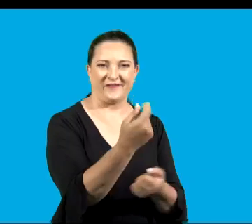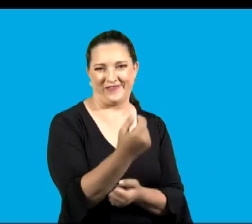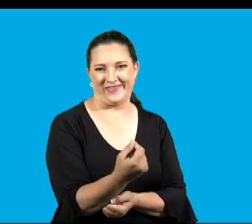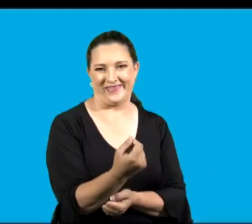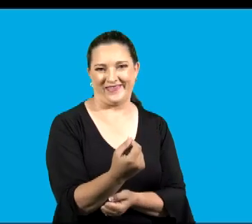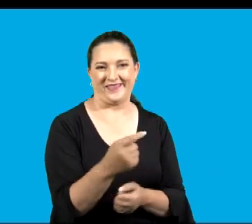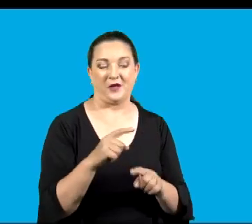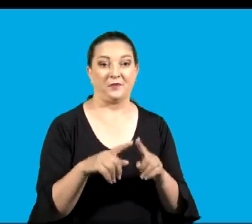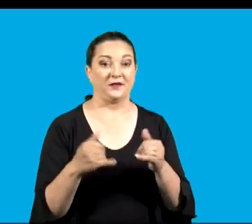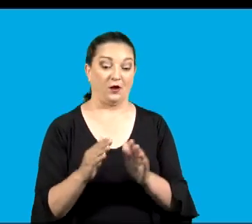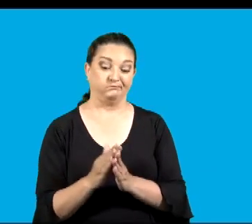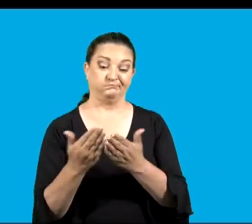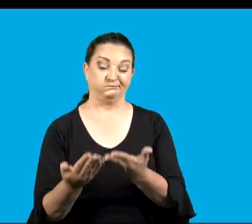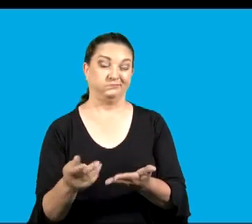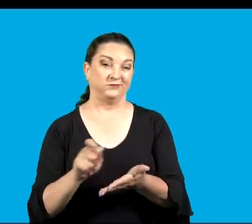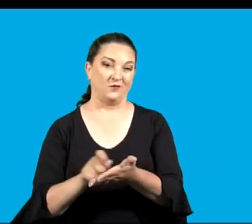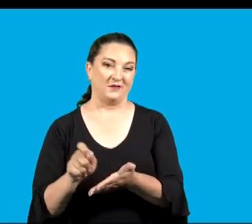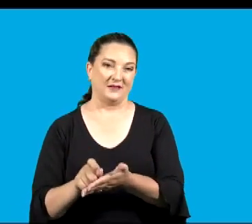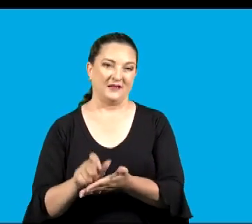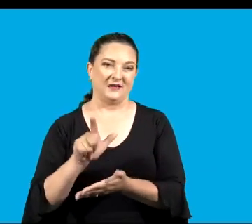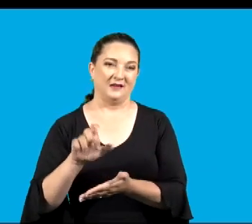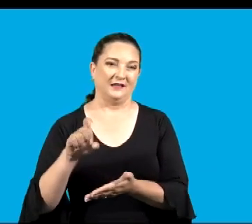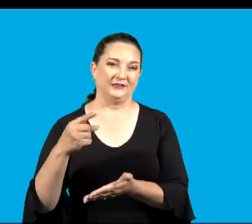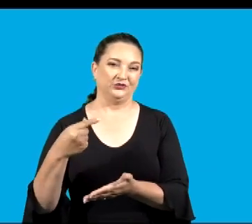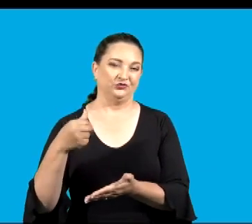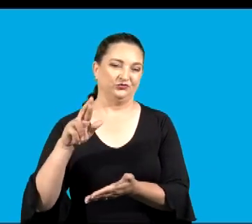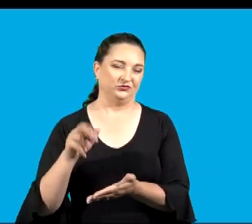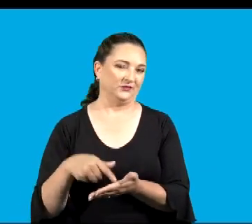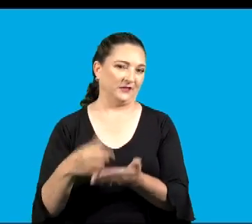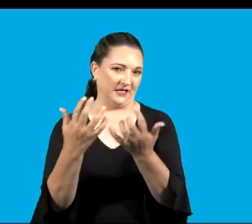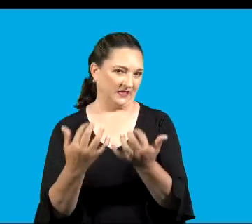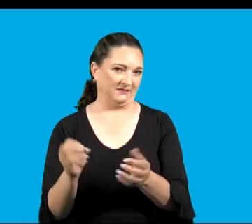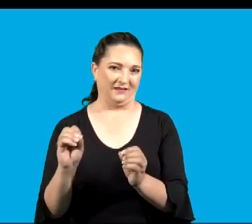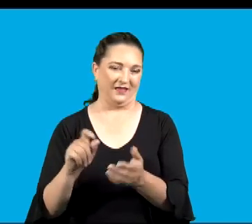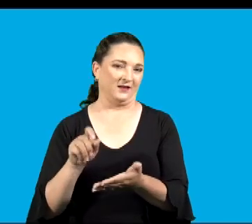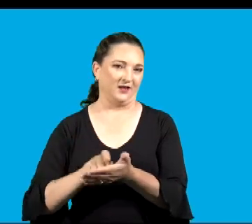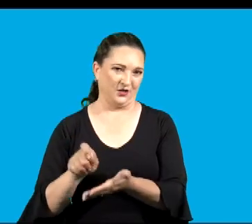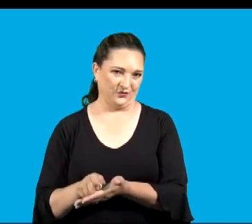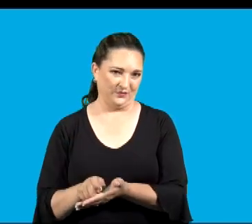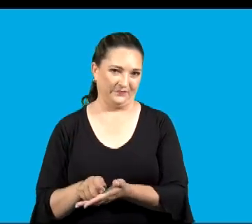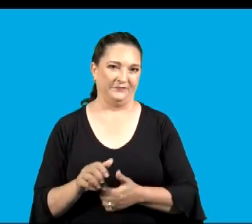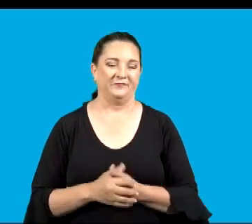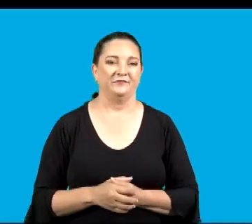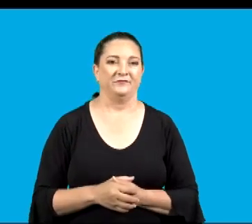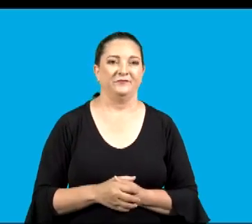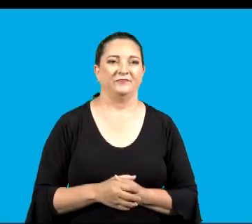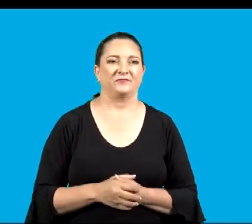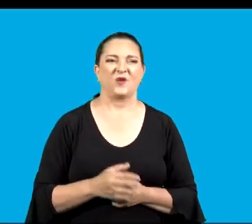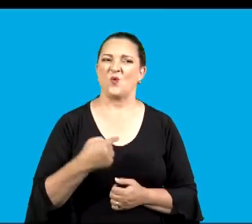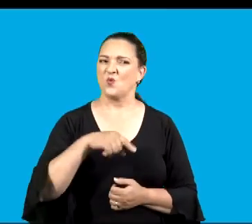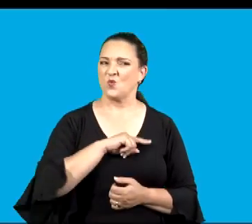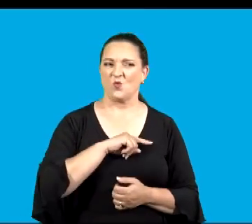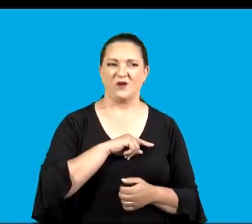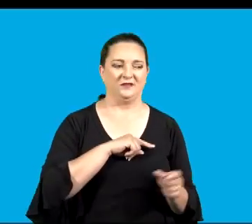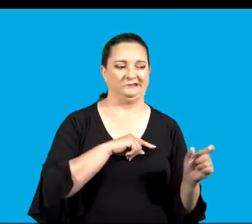the creditor's ledger account. So we know that in the creditor's ledger, we did not charge